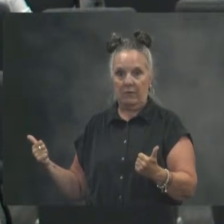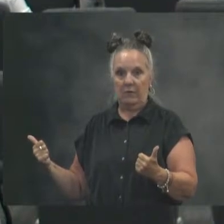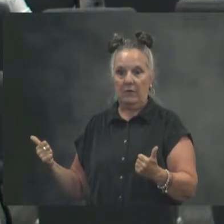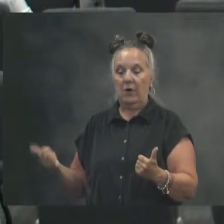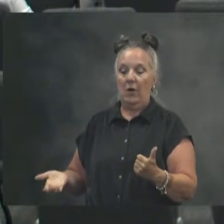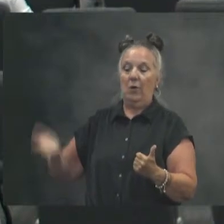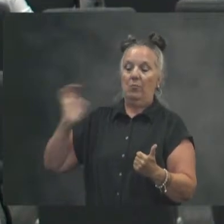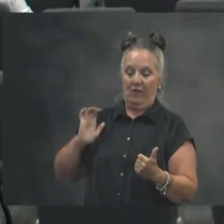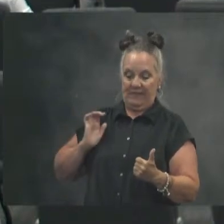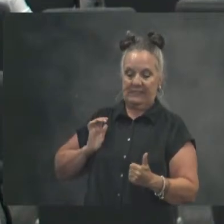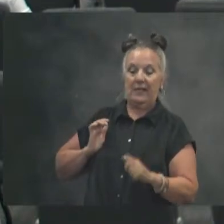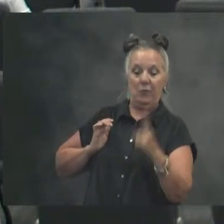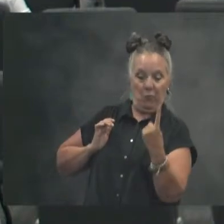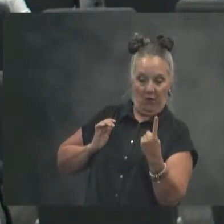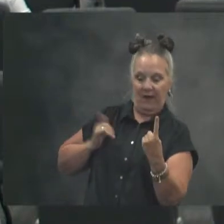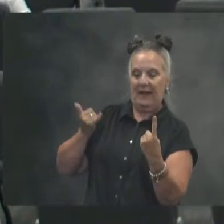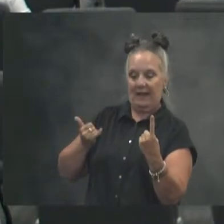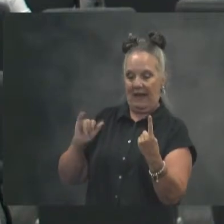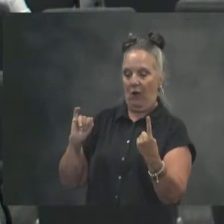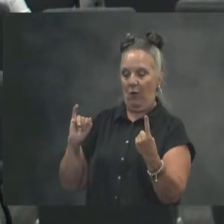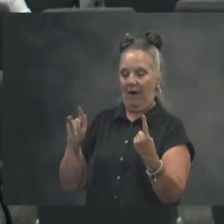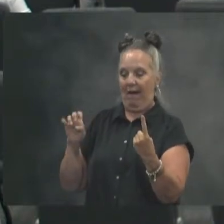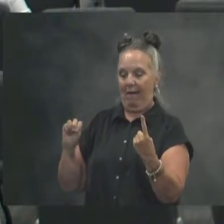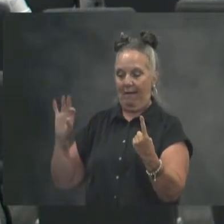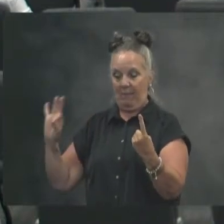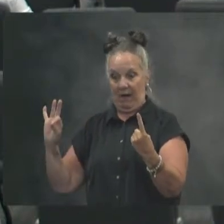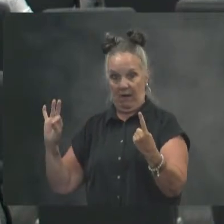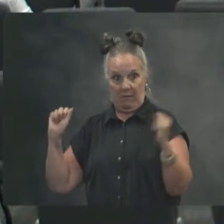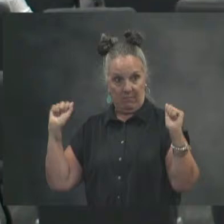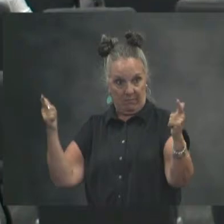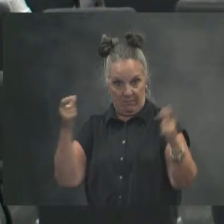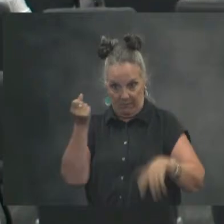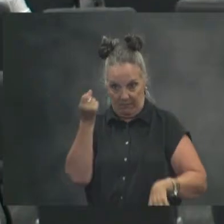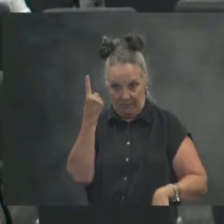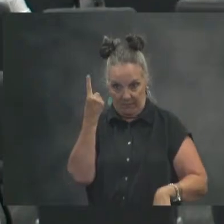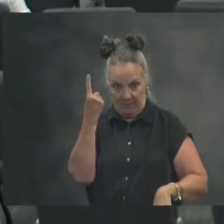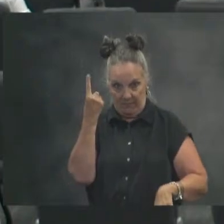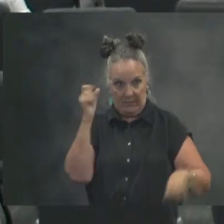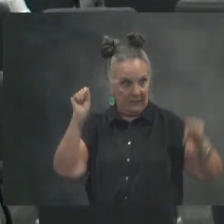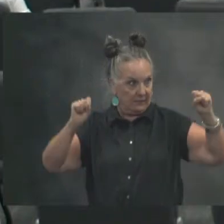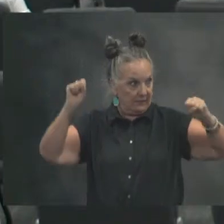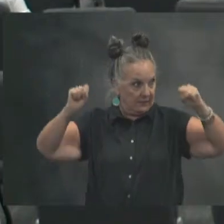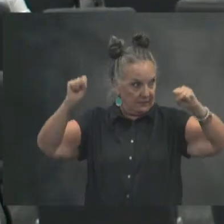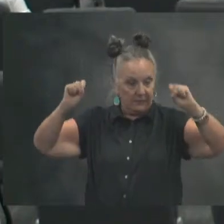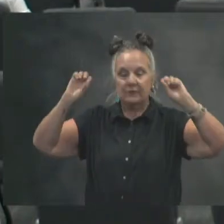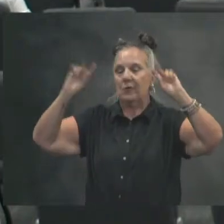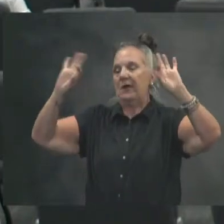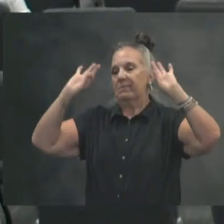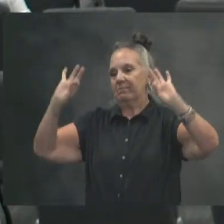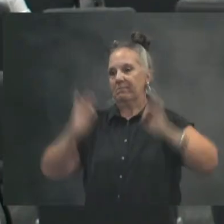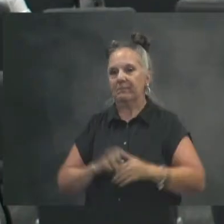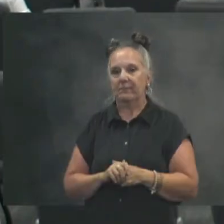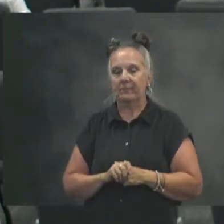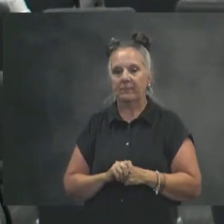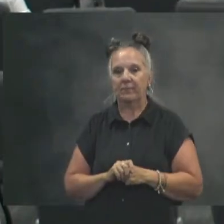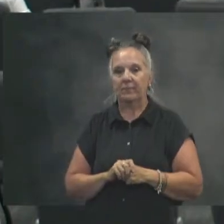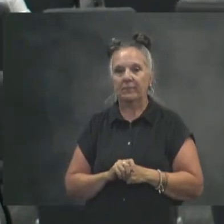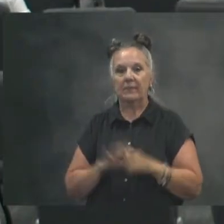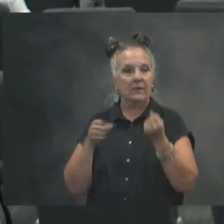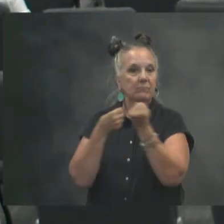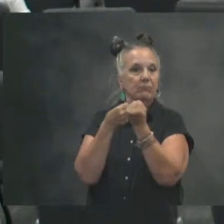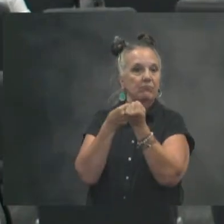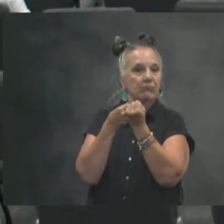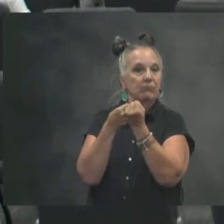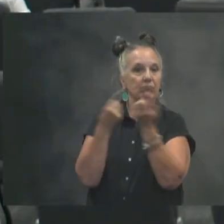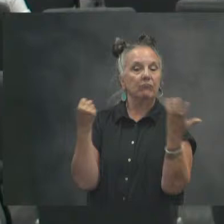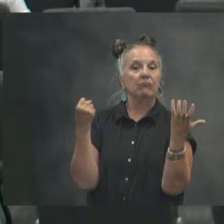Previously, item 1 to item 9. Does everyone understand? Yeah. Okay? All right. All those in favor?